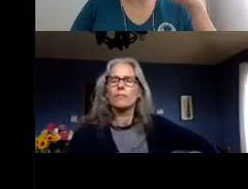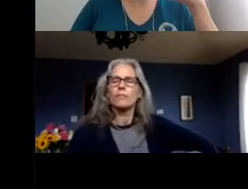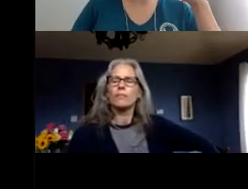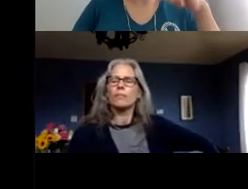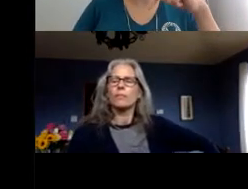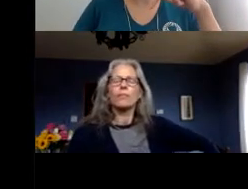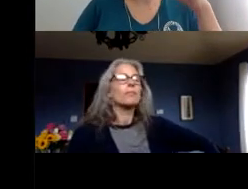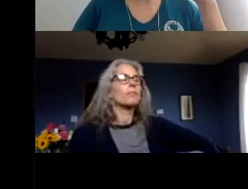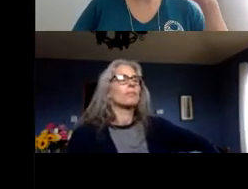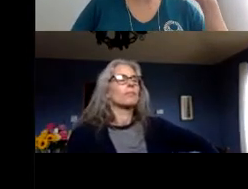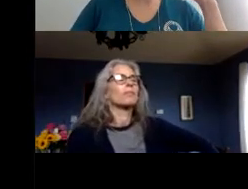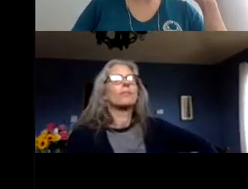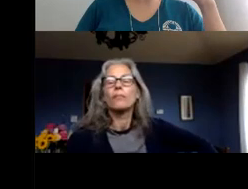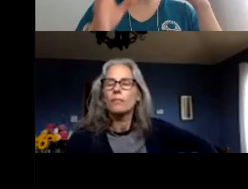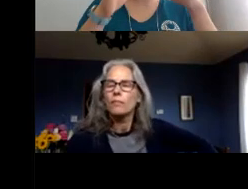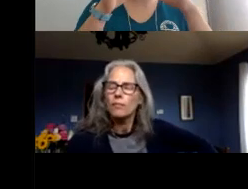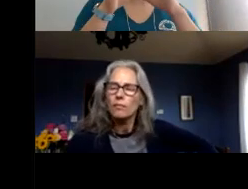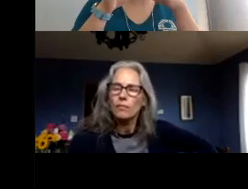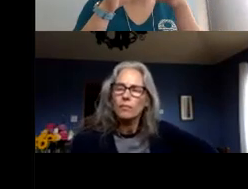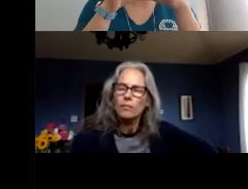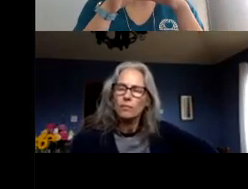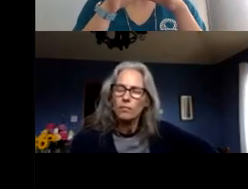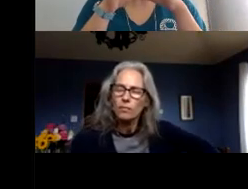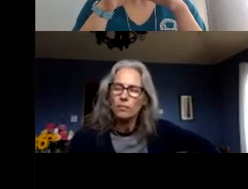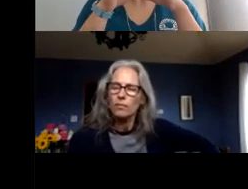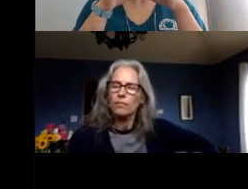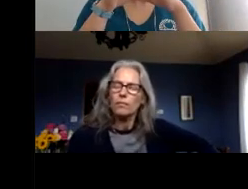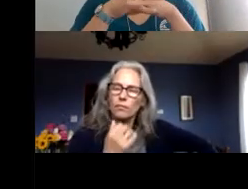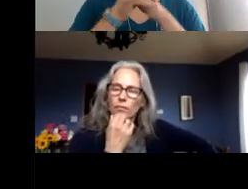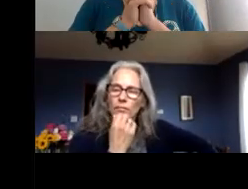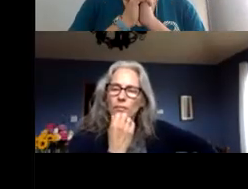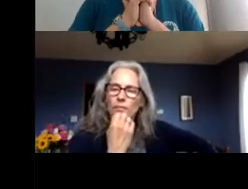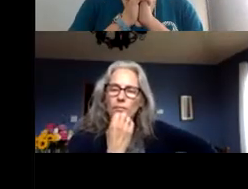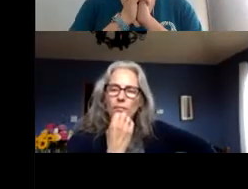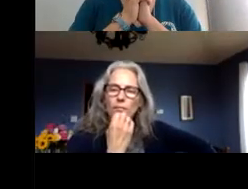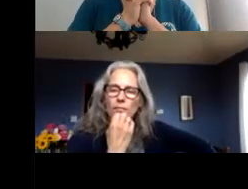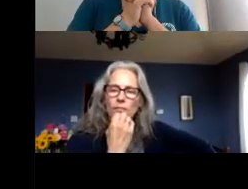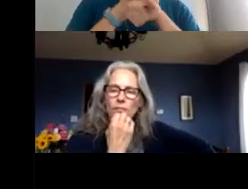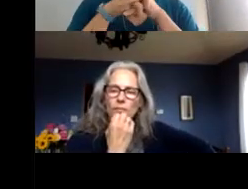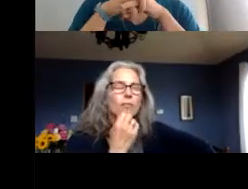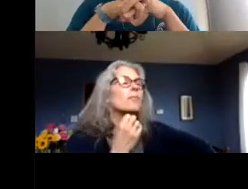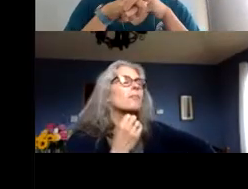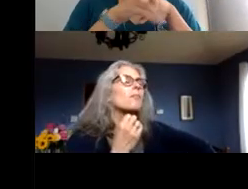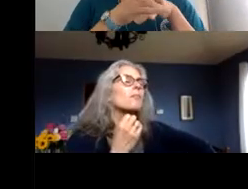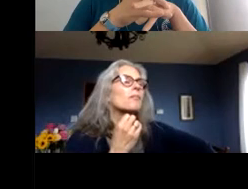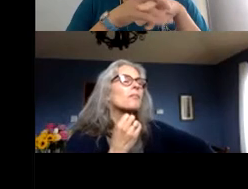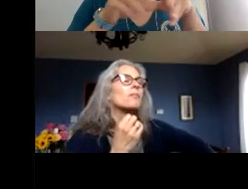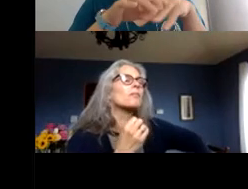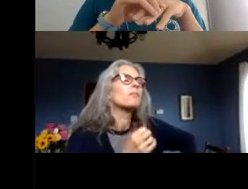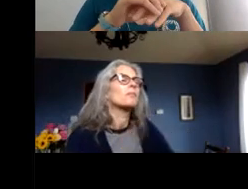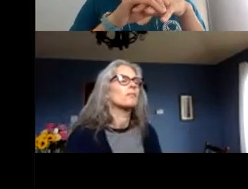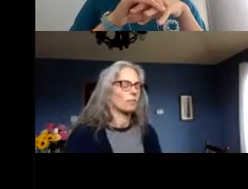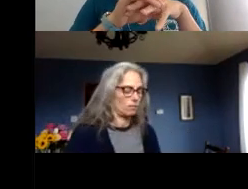that in the Classroom app. I will tell you on a phone, because the screen is small, it is hard. It's not super easy to do on a phone, much easier to do on a